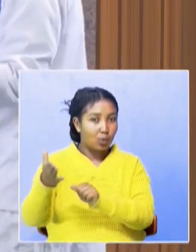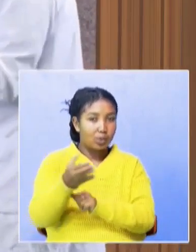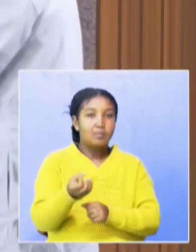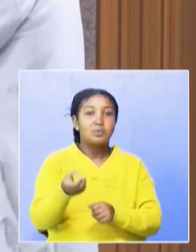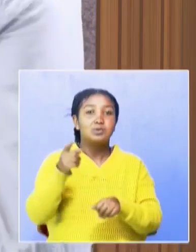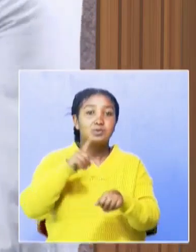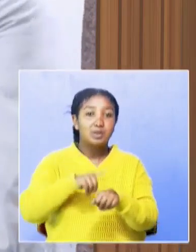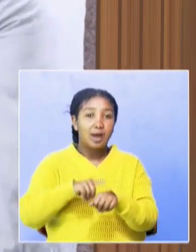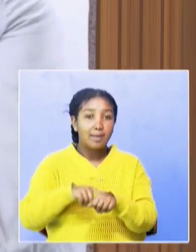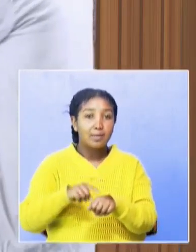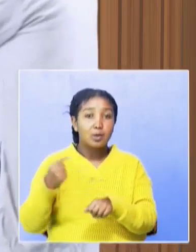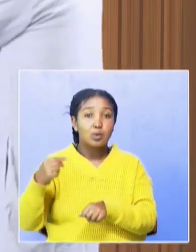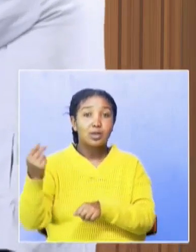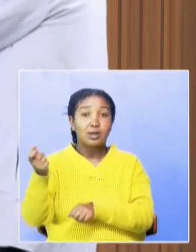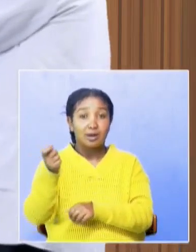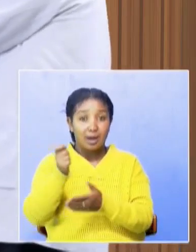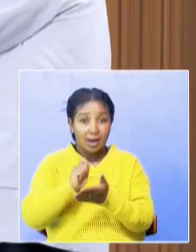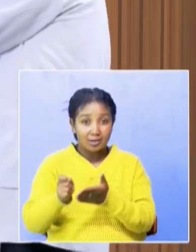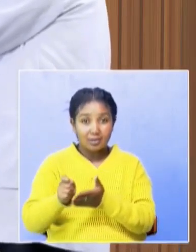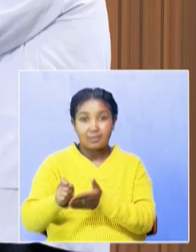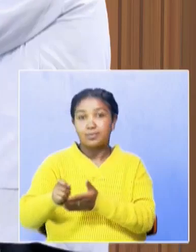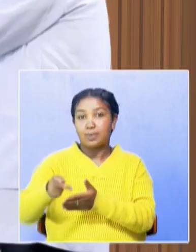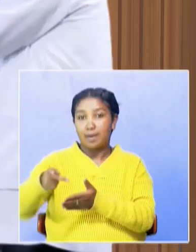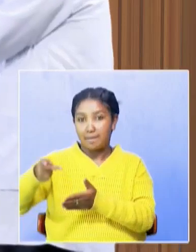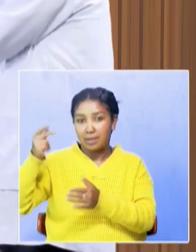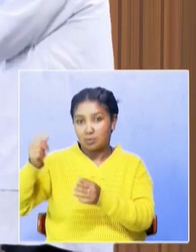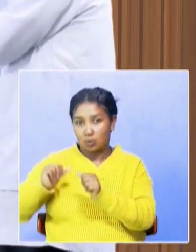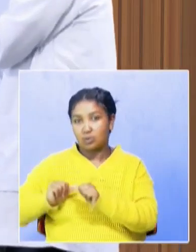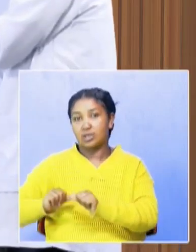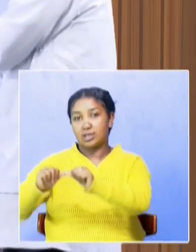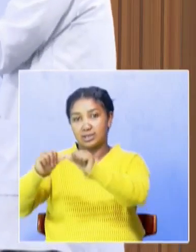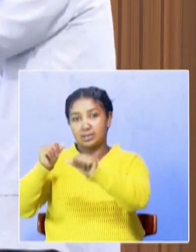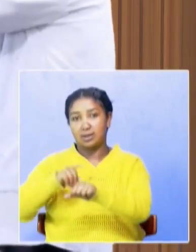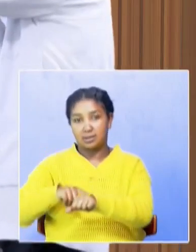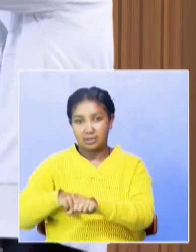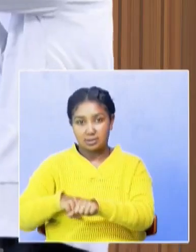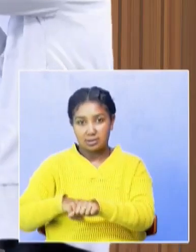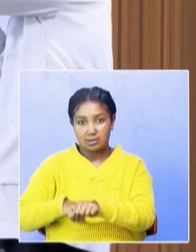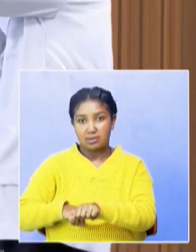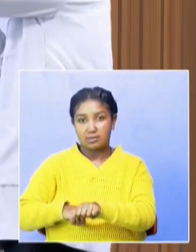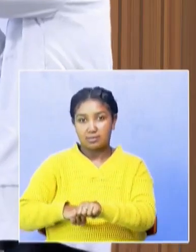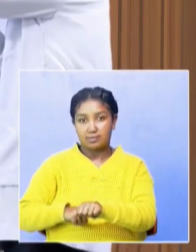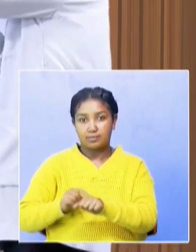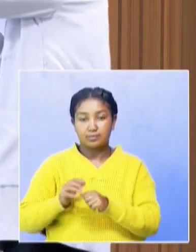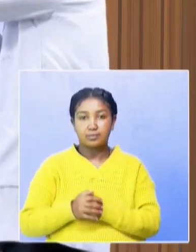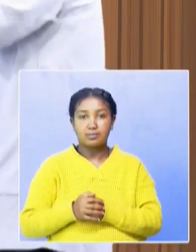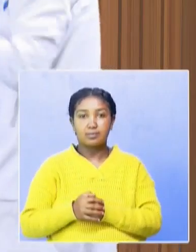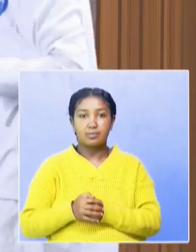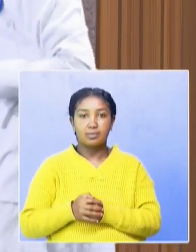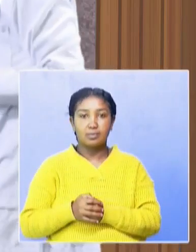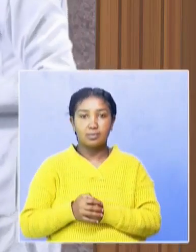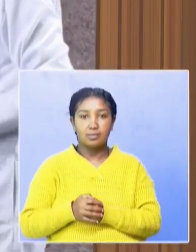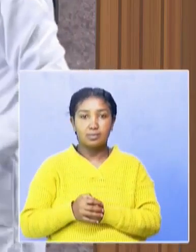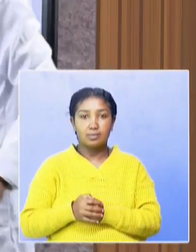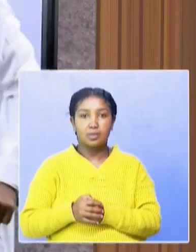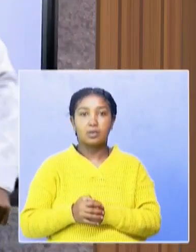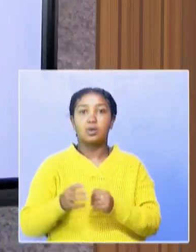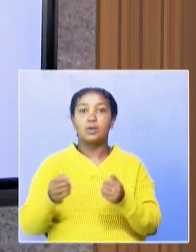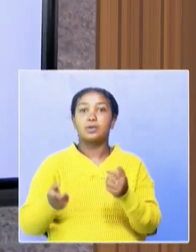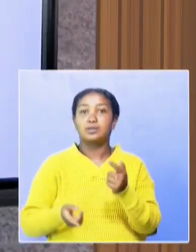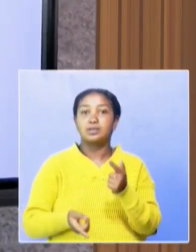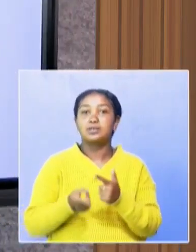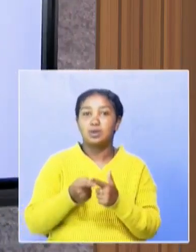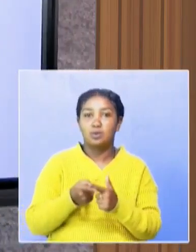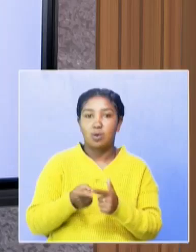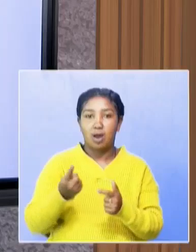most of the time we write in what? Past continuous tense in this case. What about this one